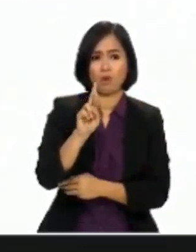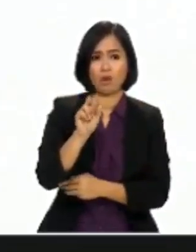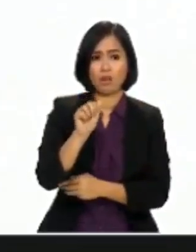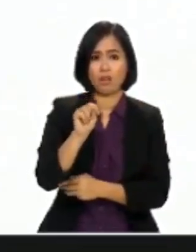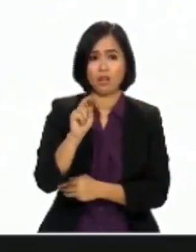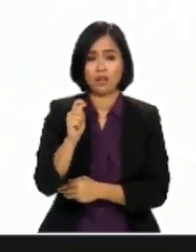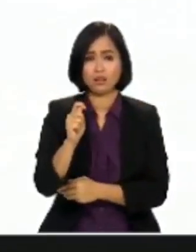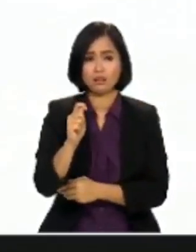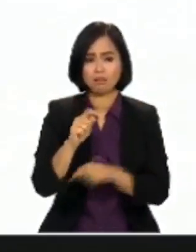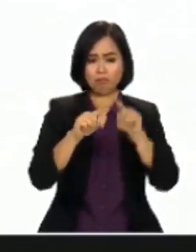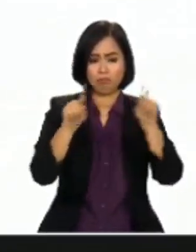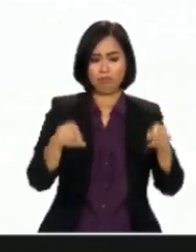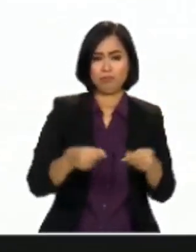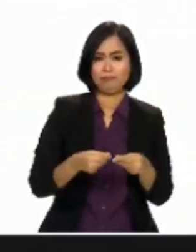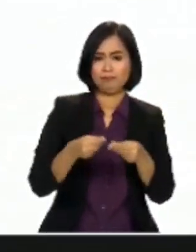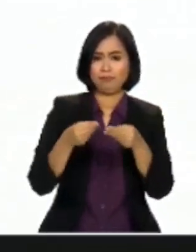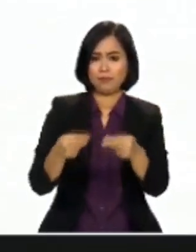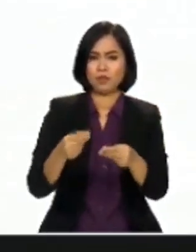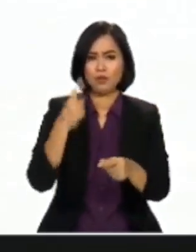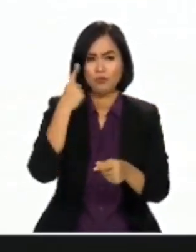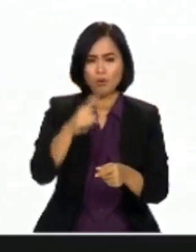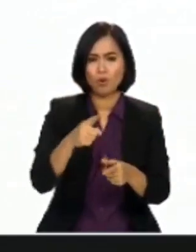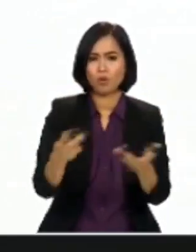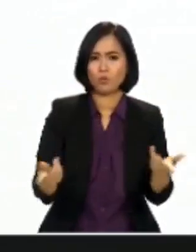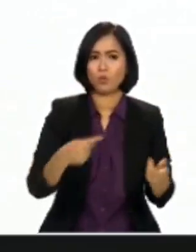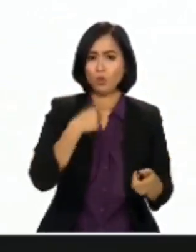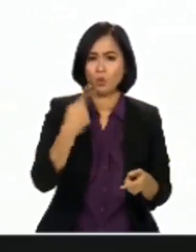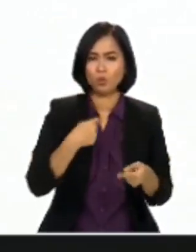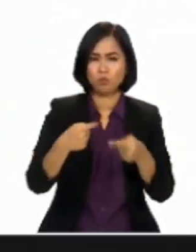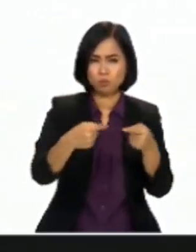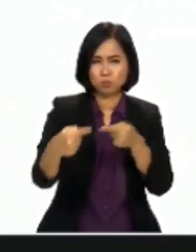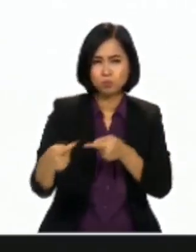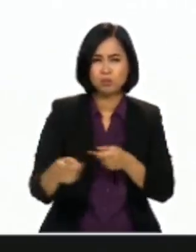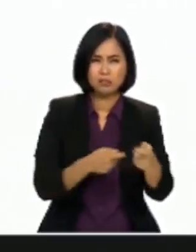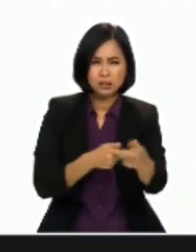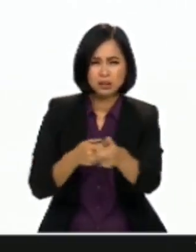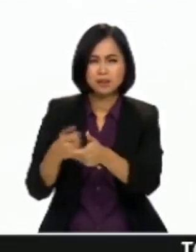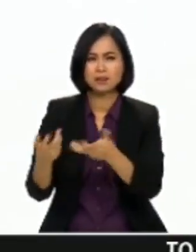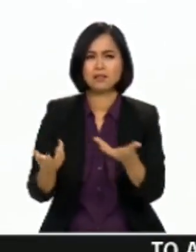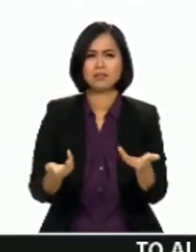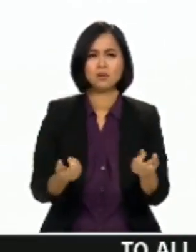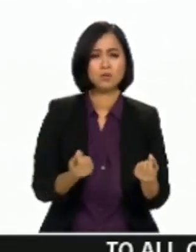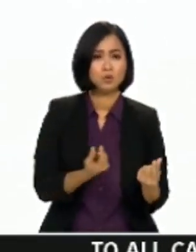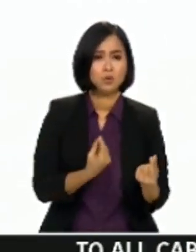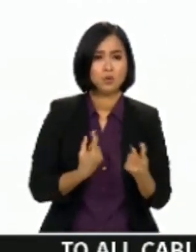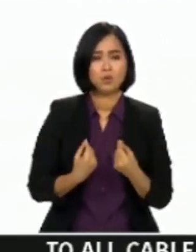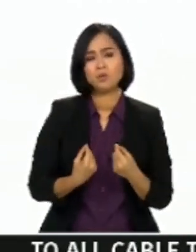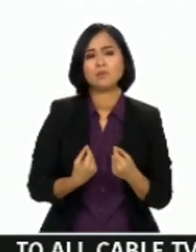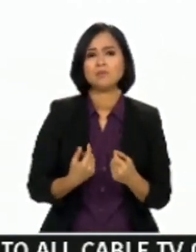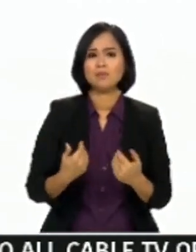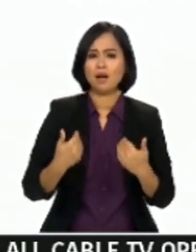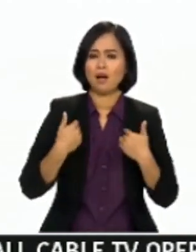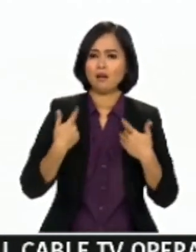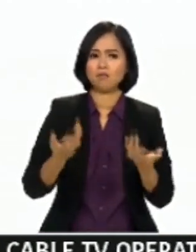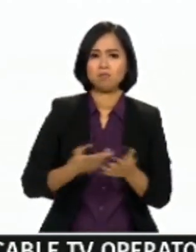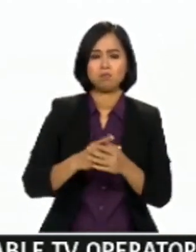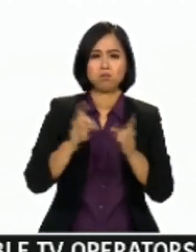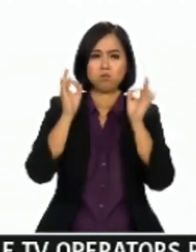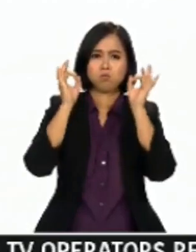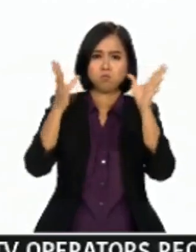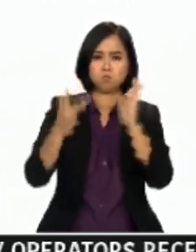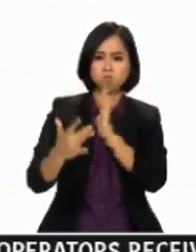and to neutralize terrorists. A group of armed men with sophisticated